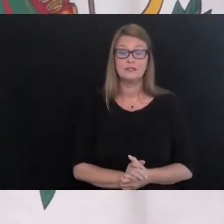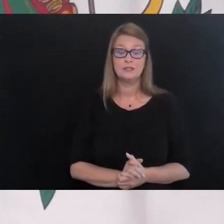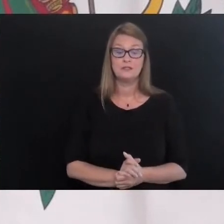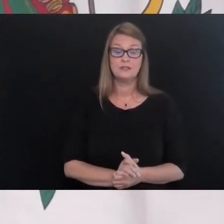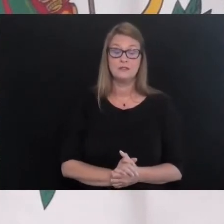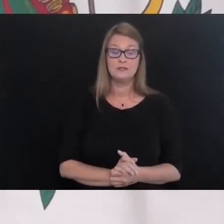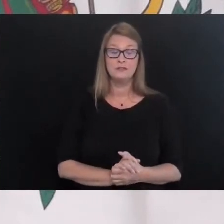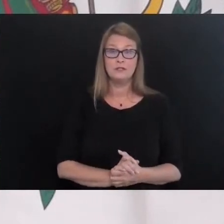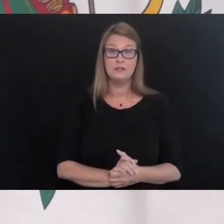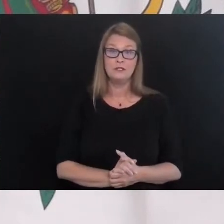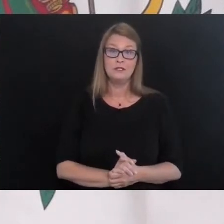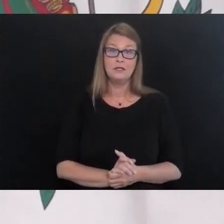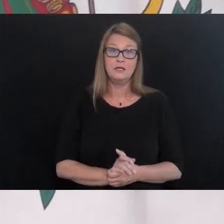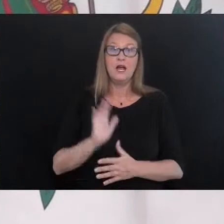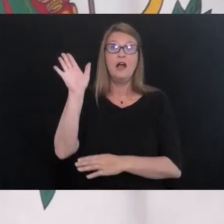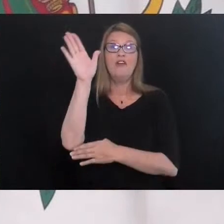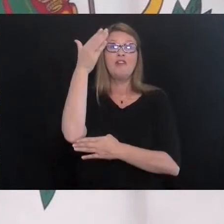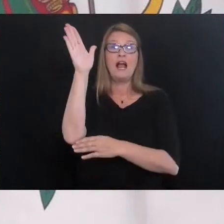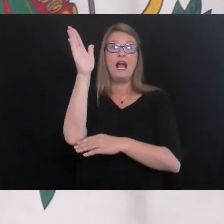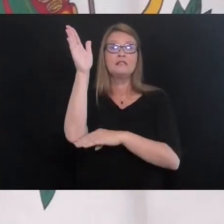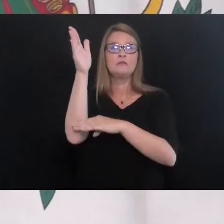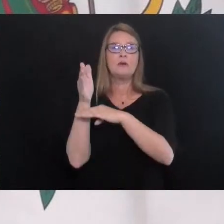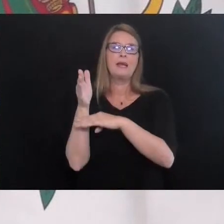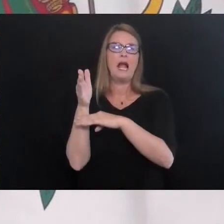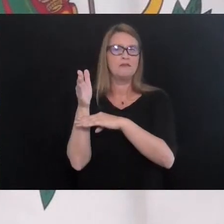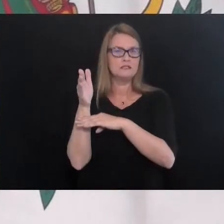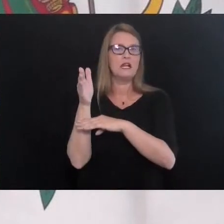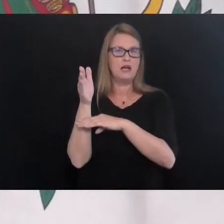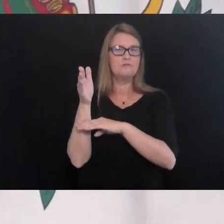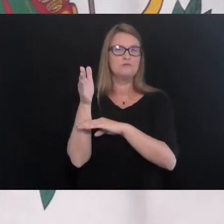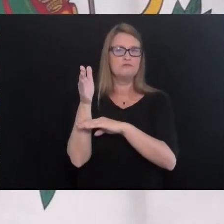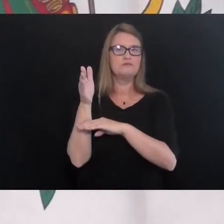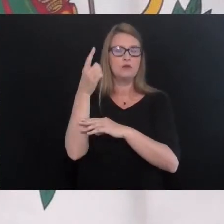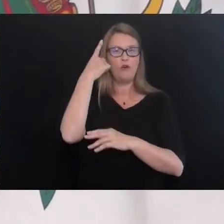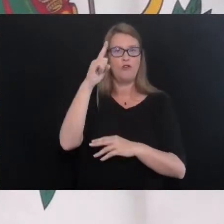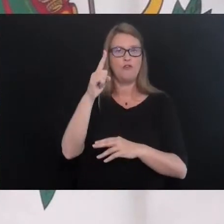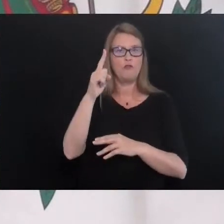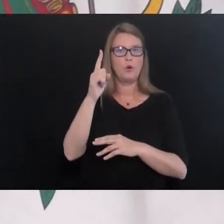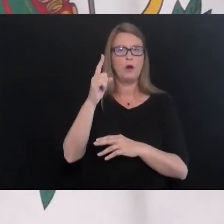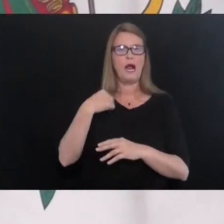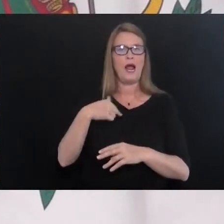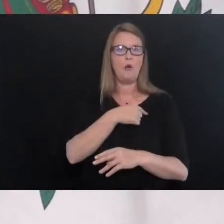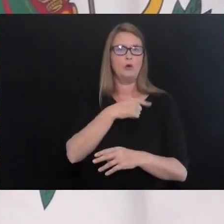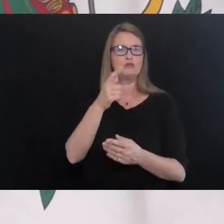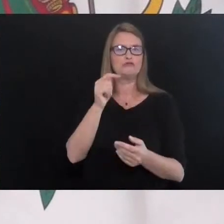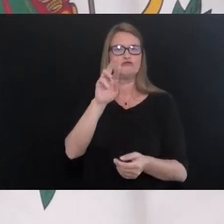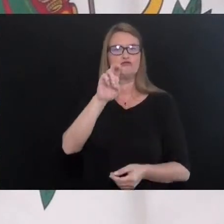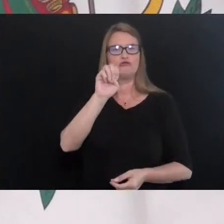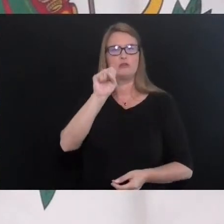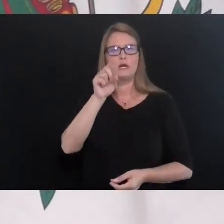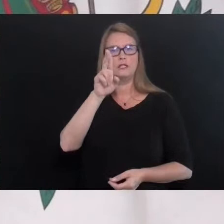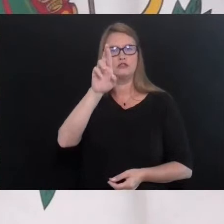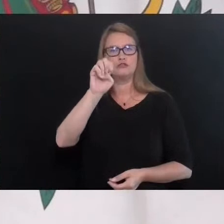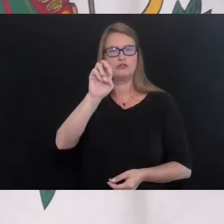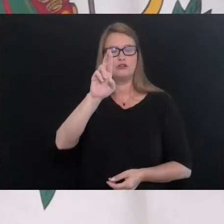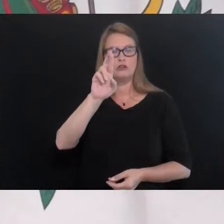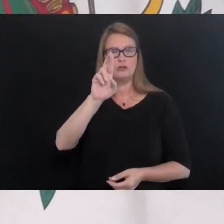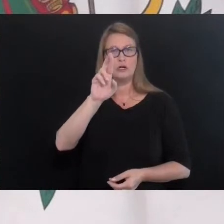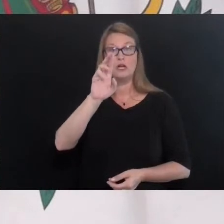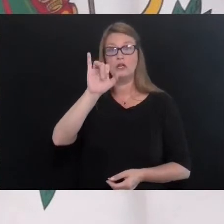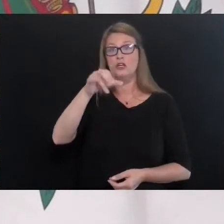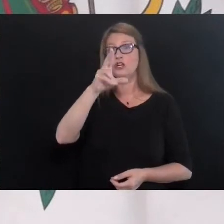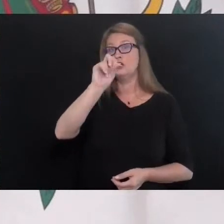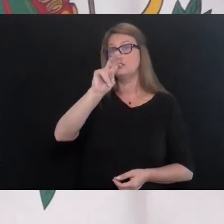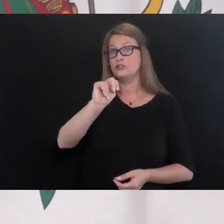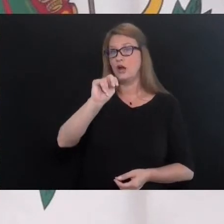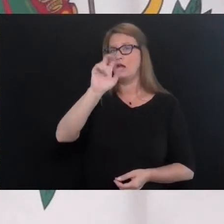flags. The flags will fly at half staff for our former treasurer. John L. Larry Bailey